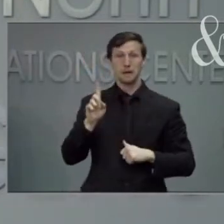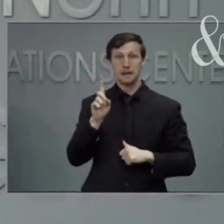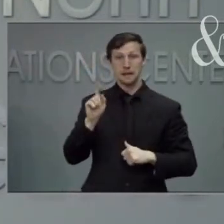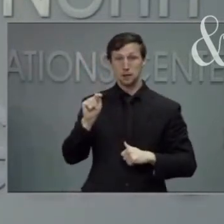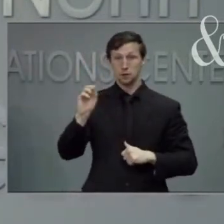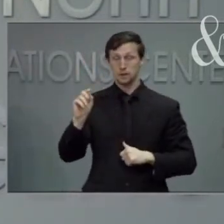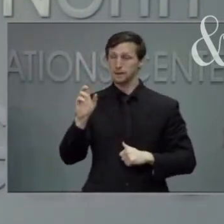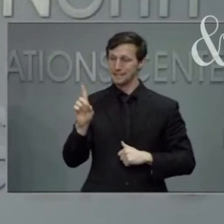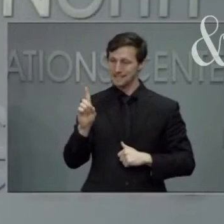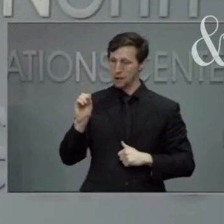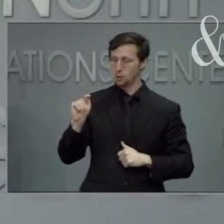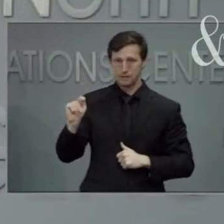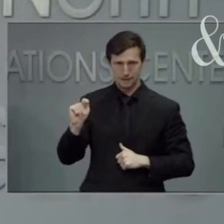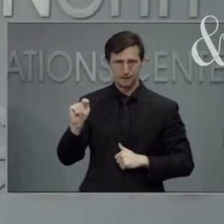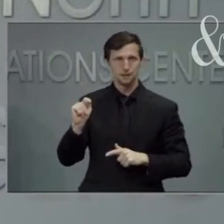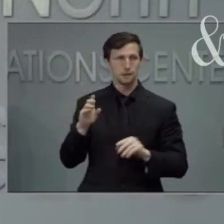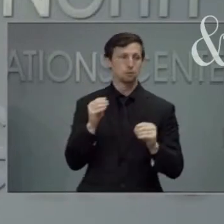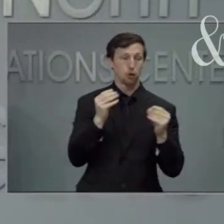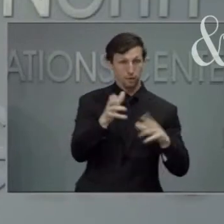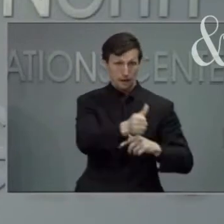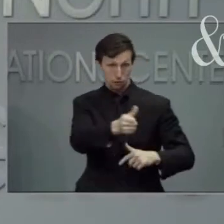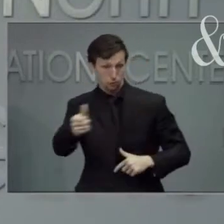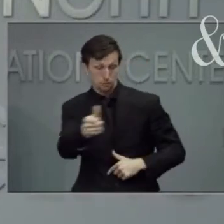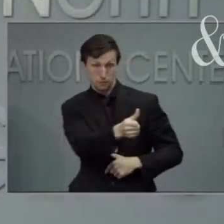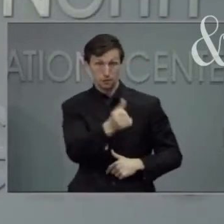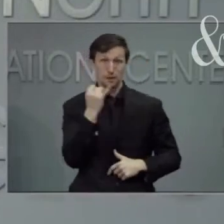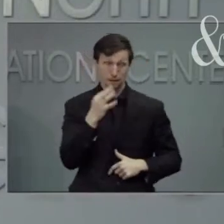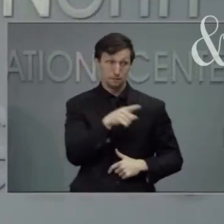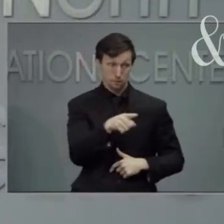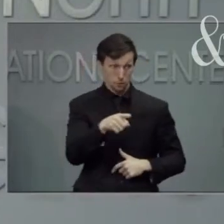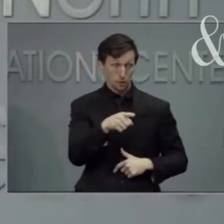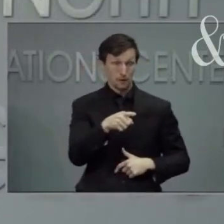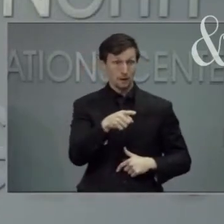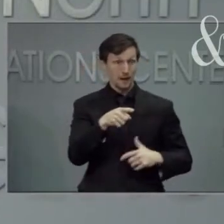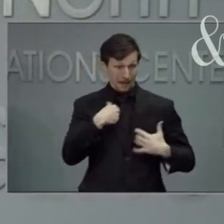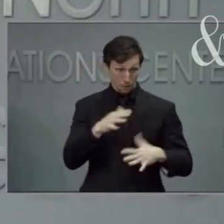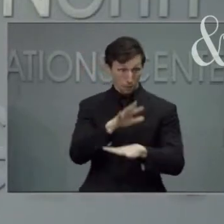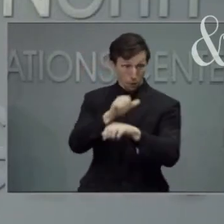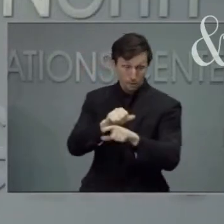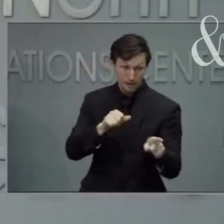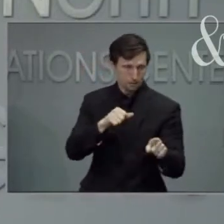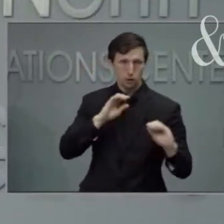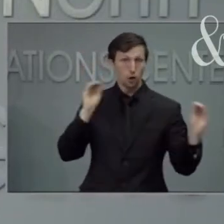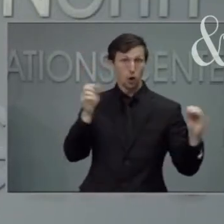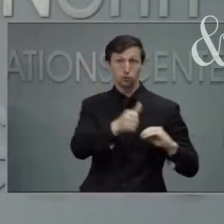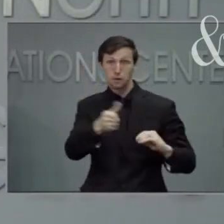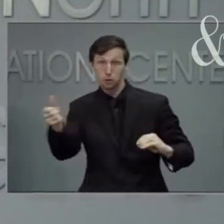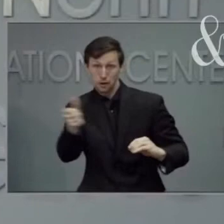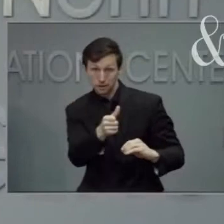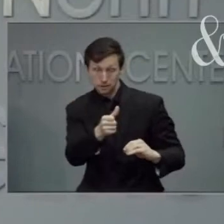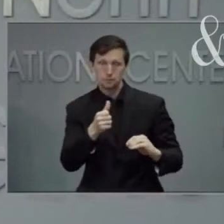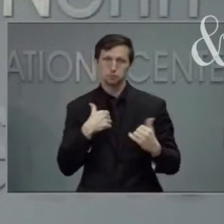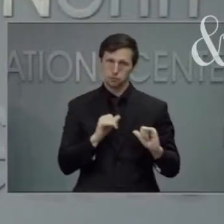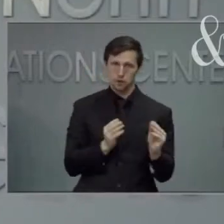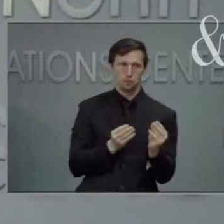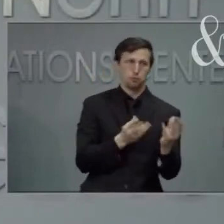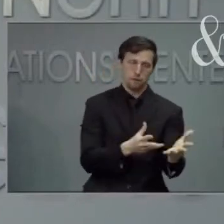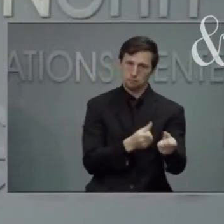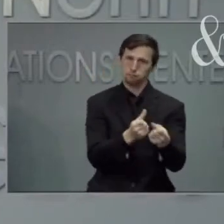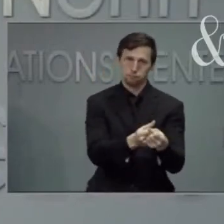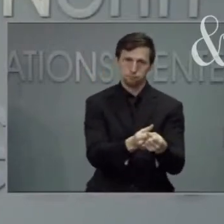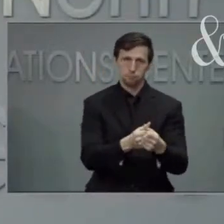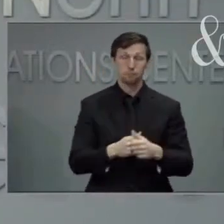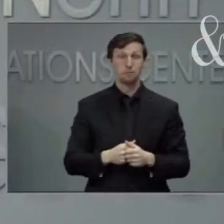giving rides to people who need them to get them to their appointments. The team is